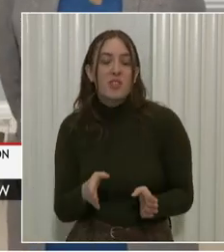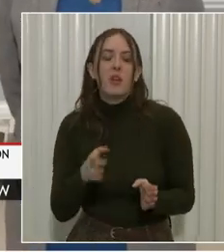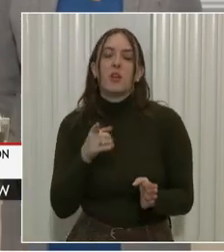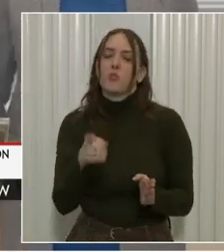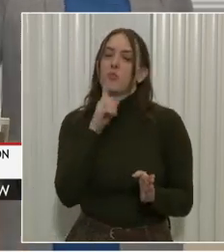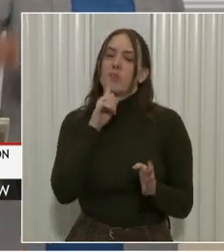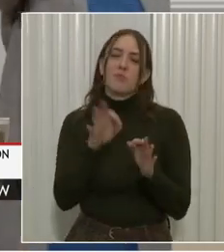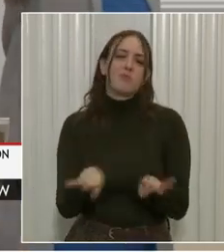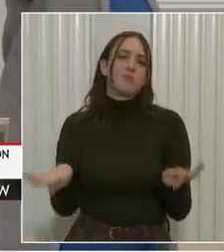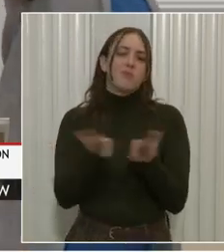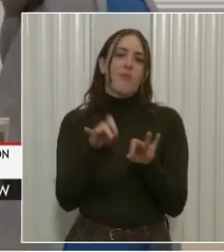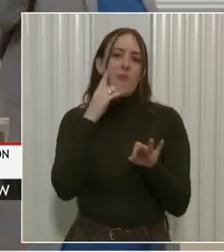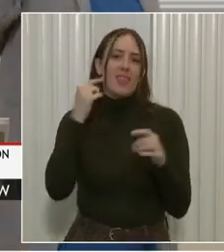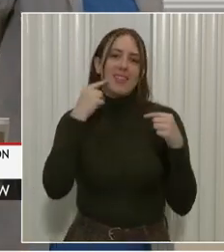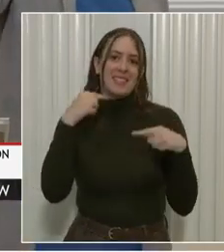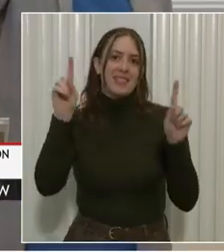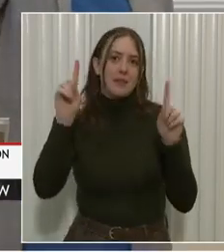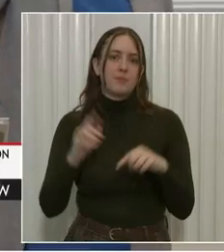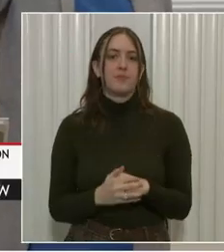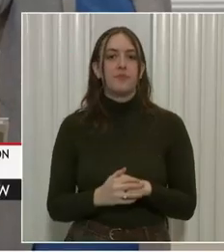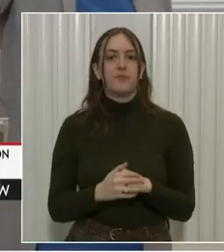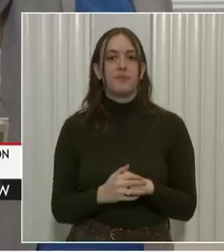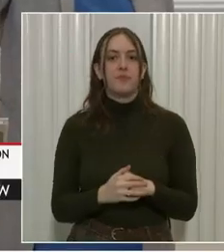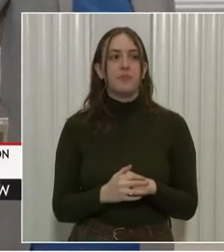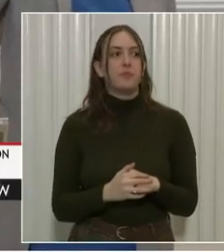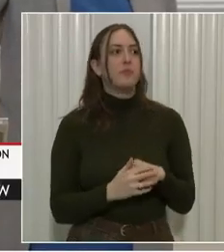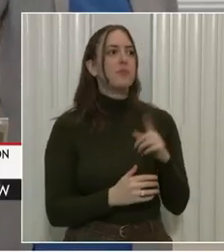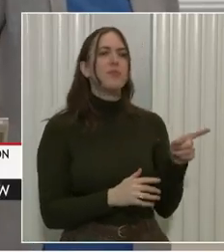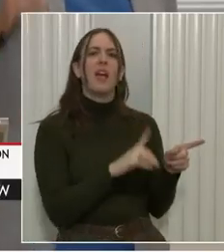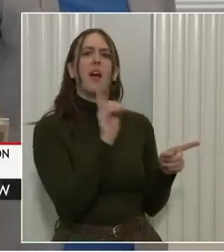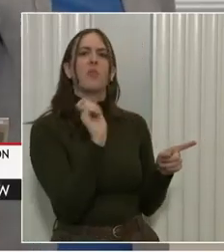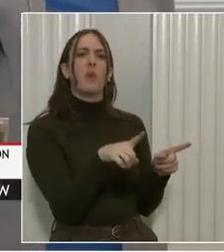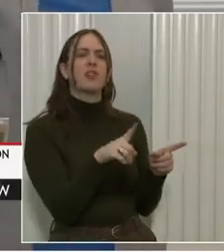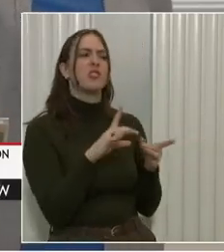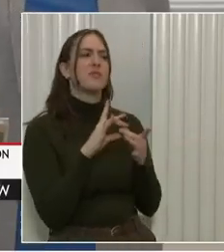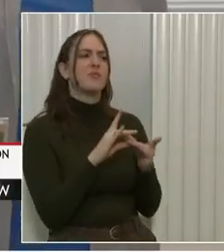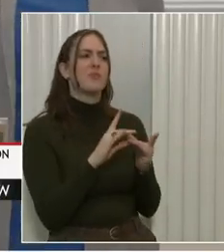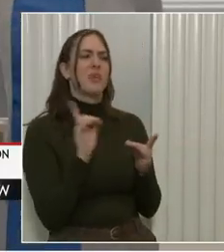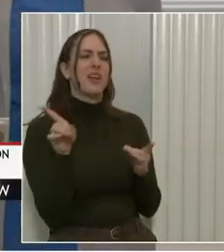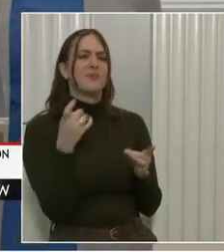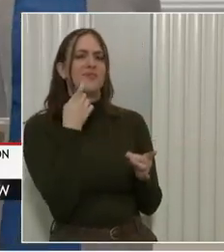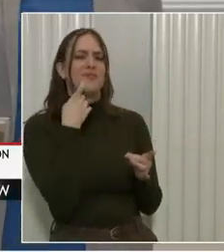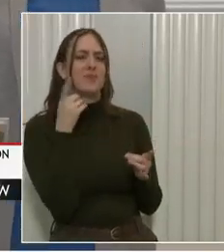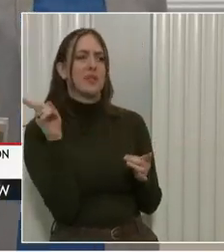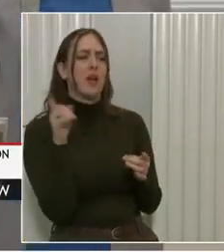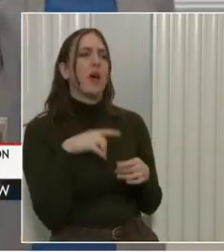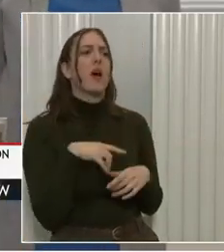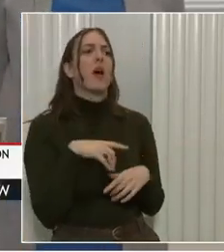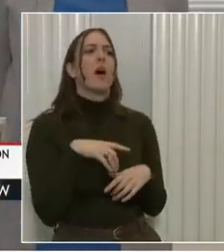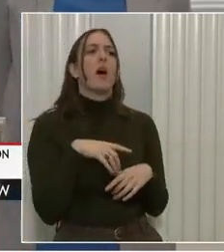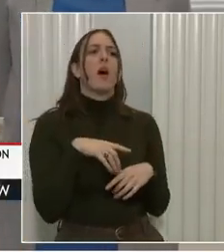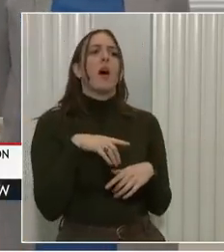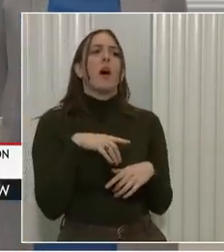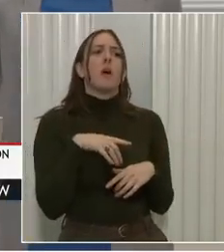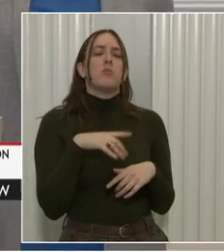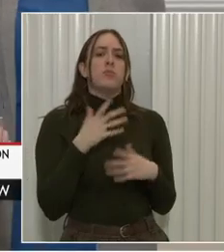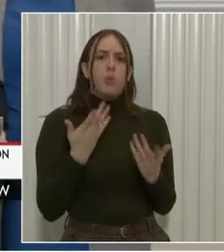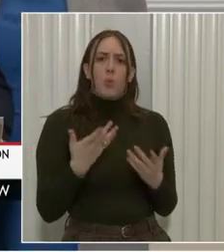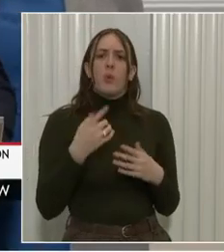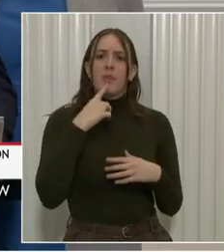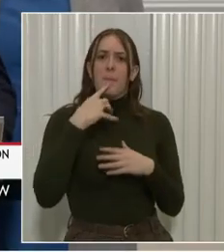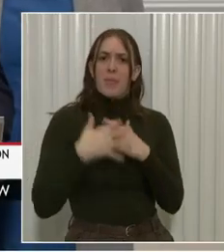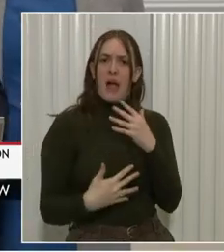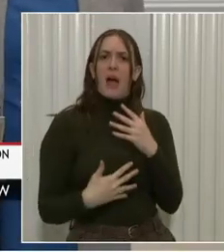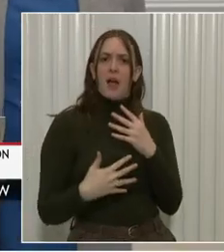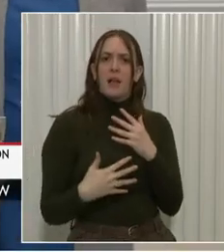program. Okay, question here? If I could follow up on some of the questions Mark had, in terms of the clock ticking on these blood